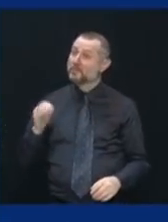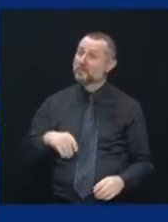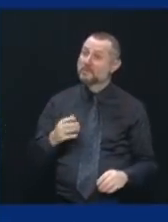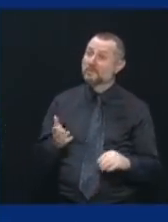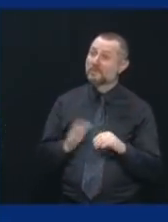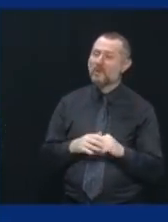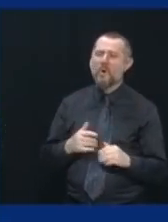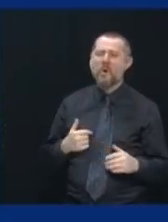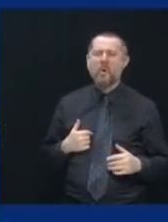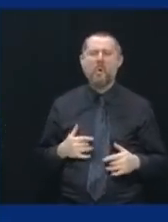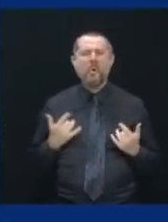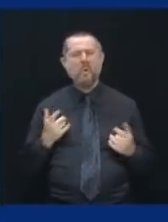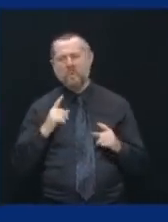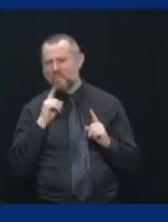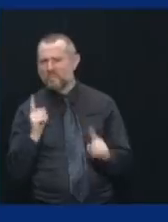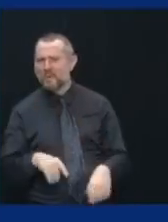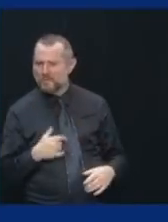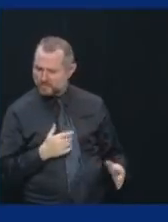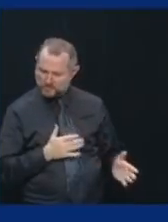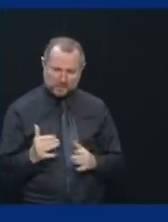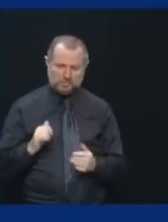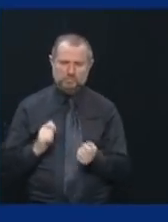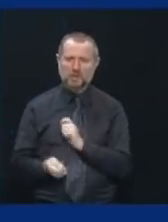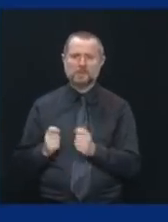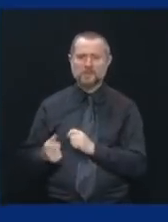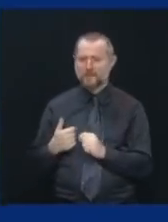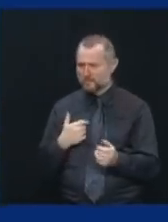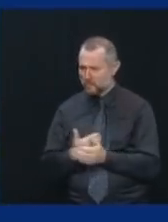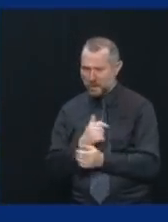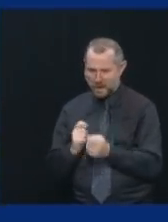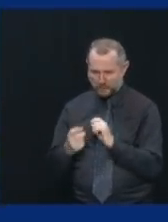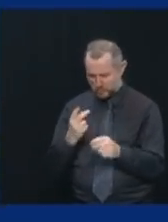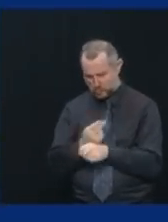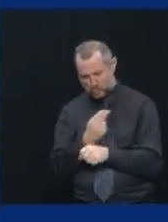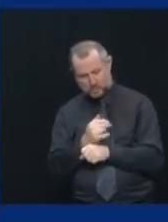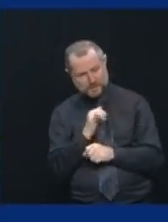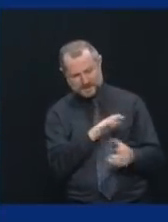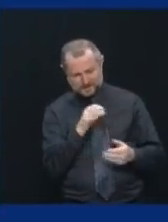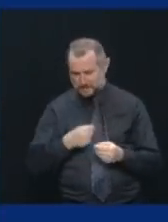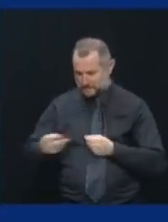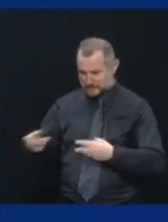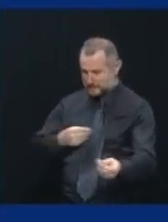then I'm going to have a new plan as to how to use that 5%.